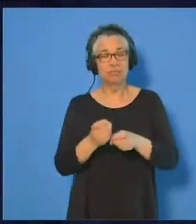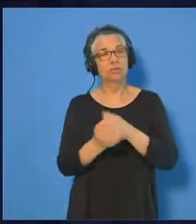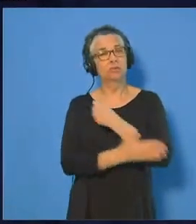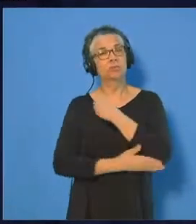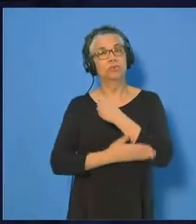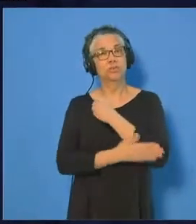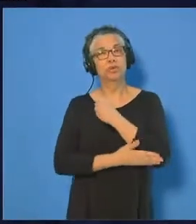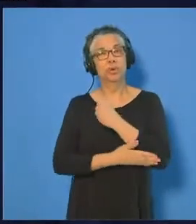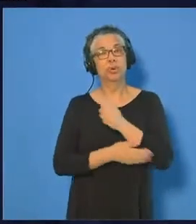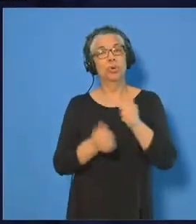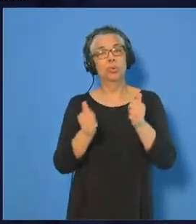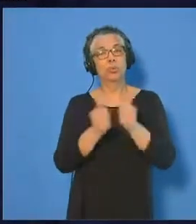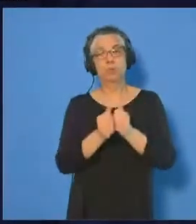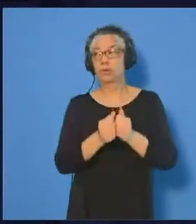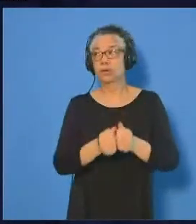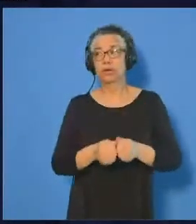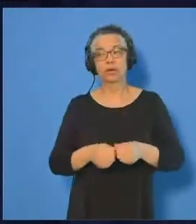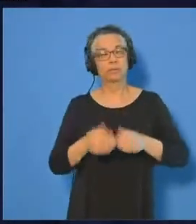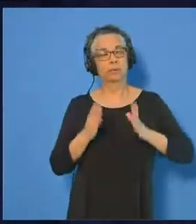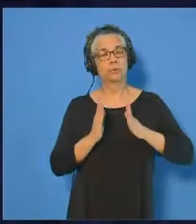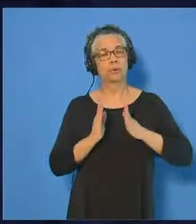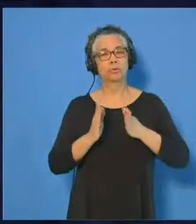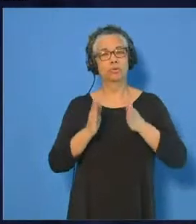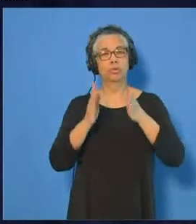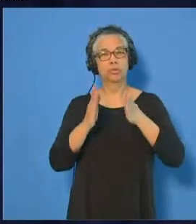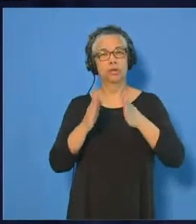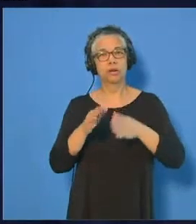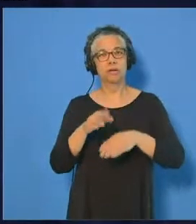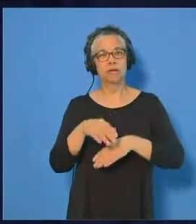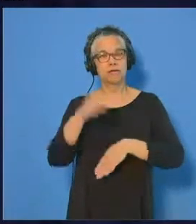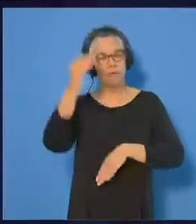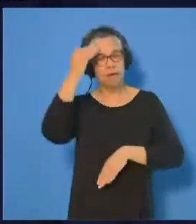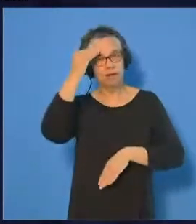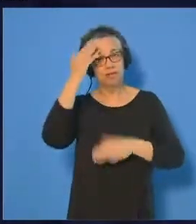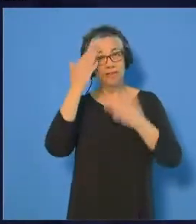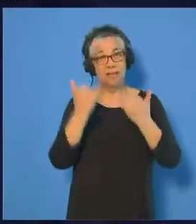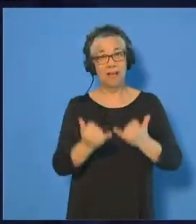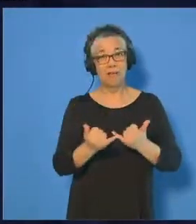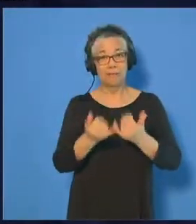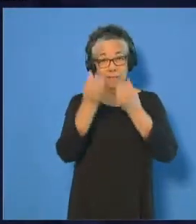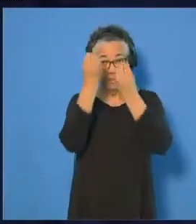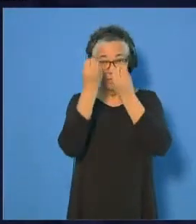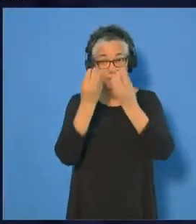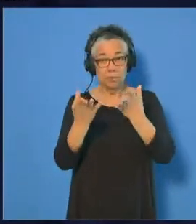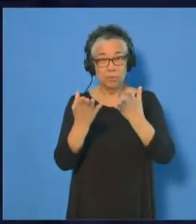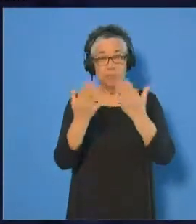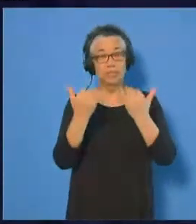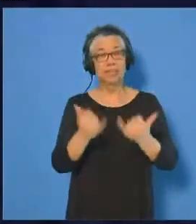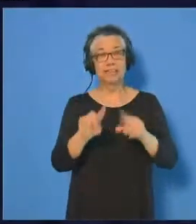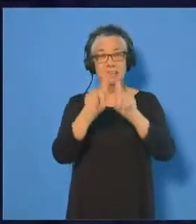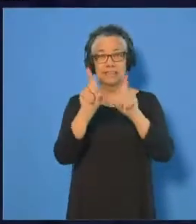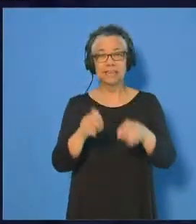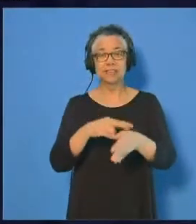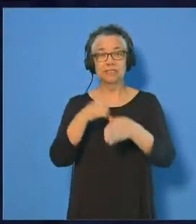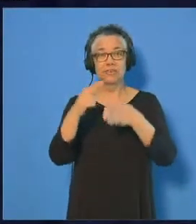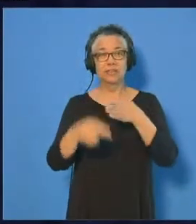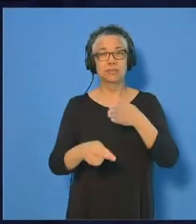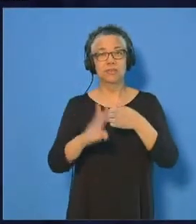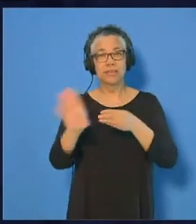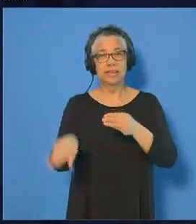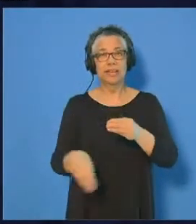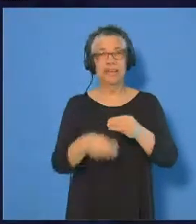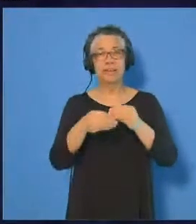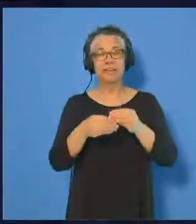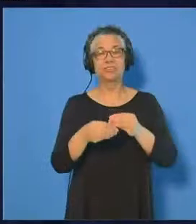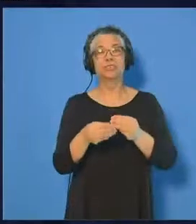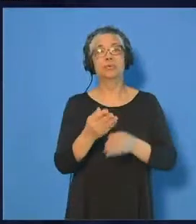the invaluable knowledge these results bring. And now for an update on today's testing results and additional matters from the Ministry of